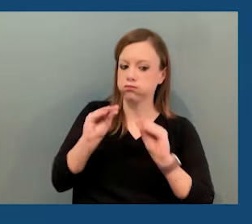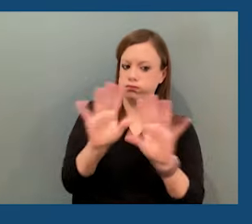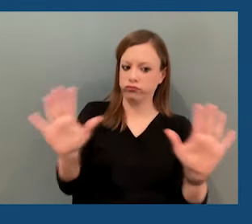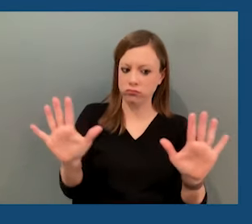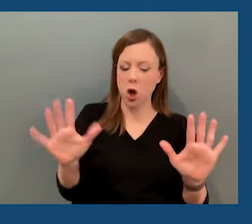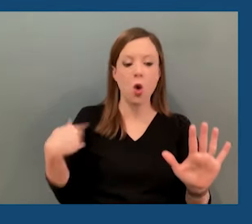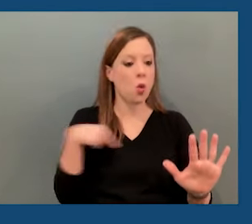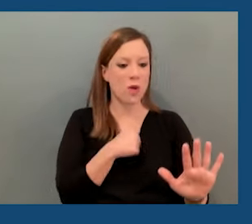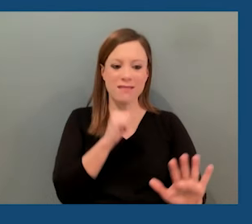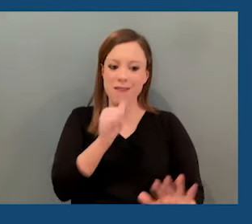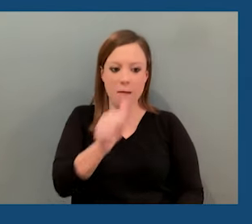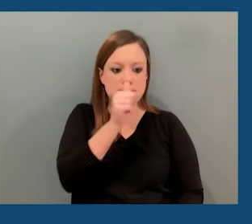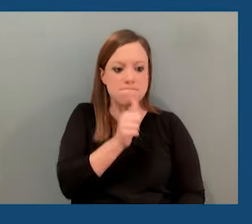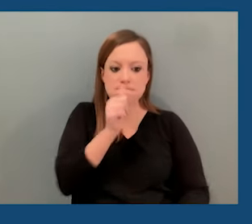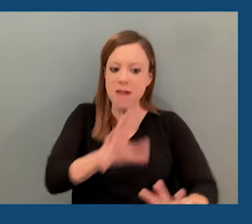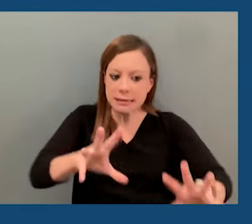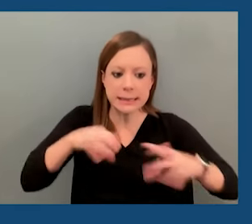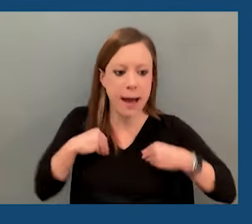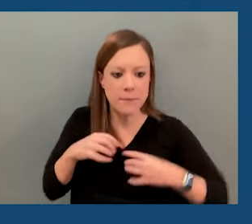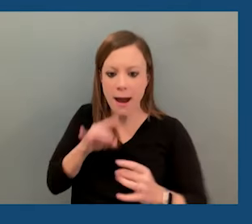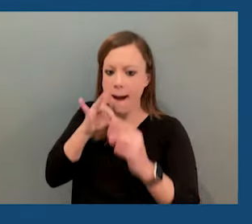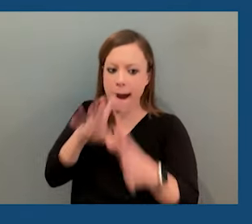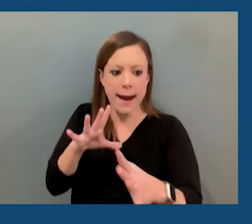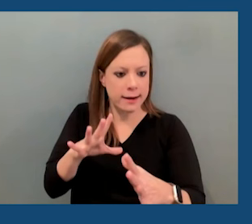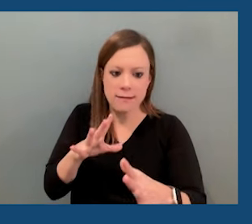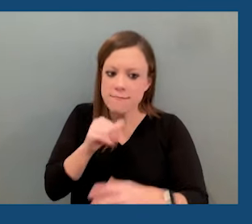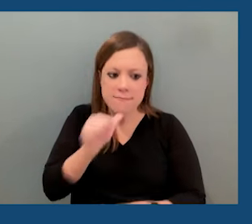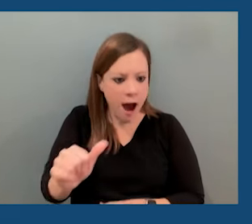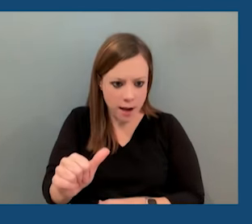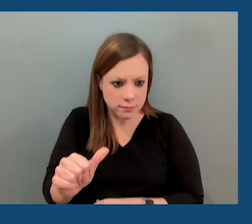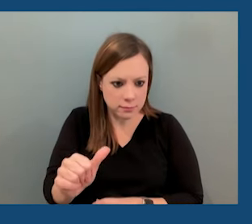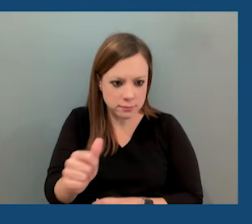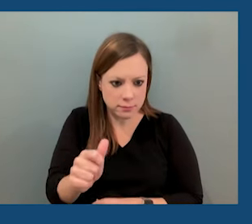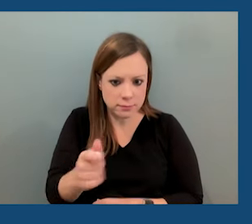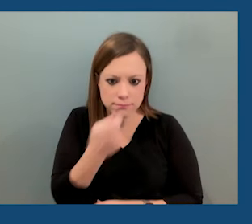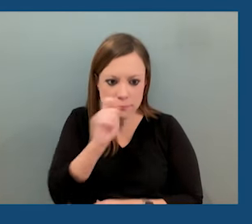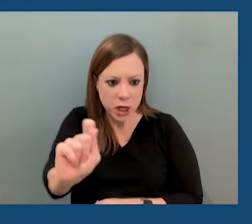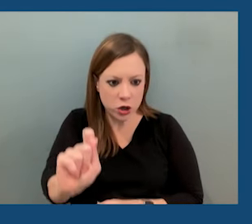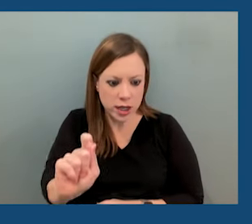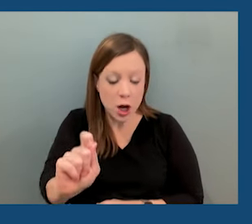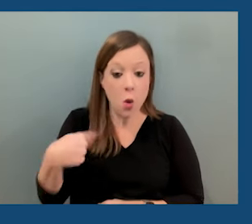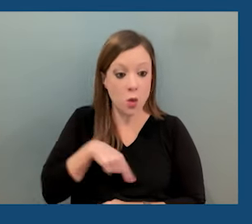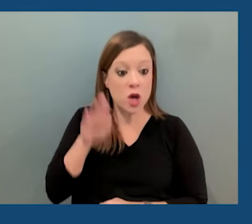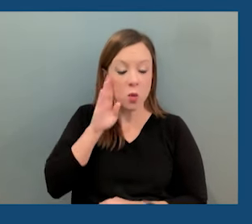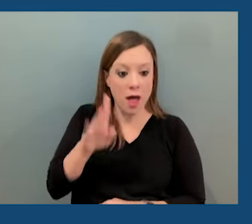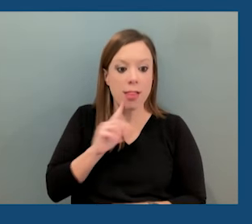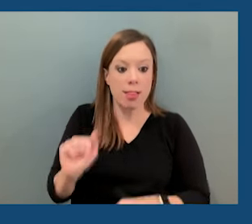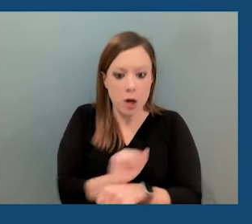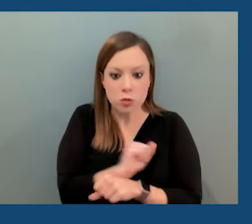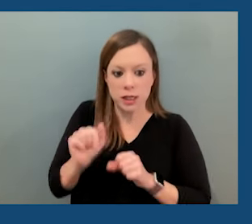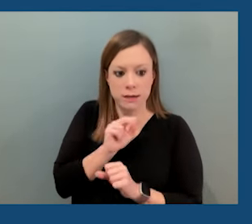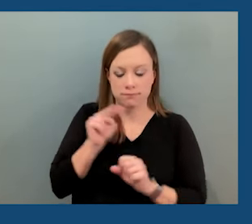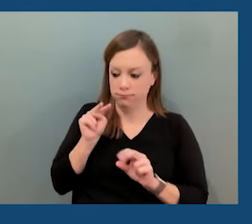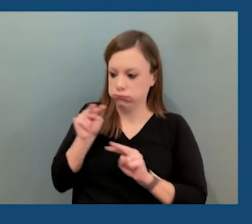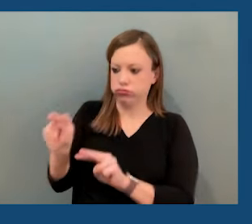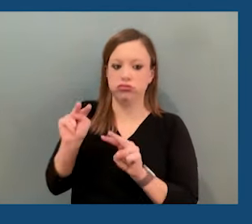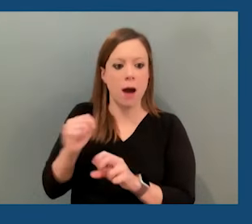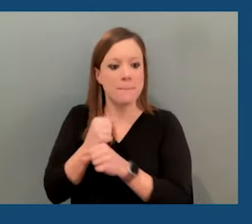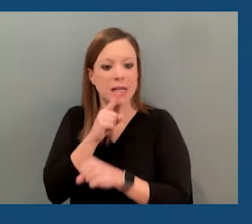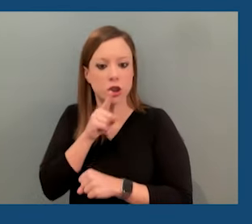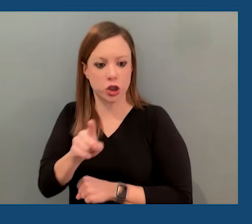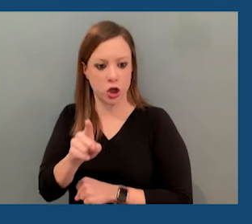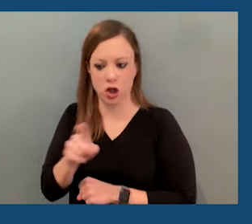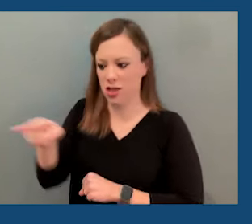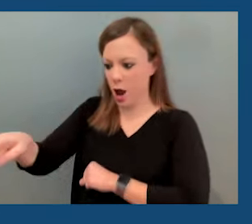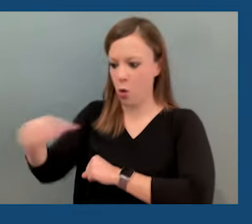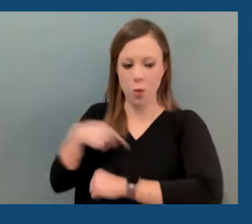state, and we're going to lay down the marker every single day if we have to and find the perpetrators, make sure that there are consequences. And as we changed the bail laws